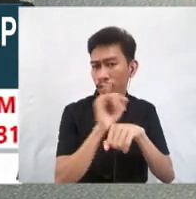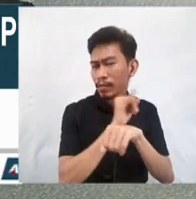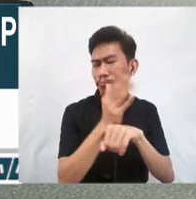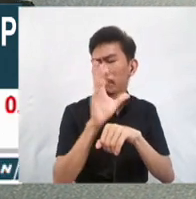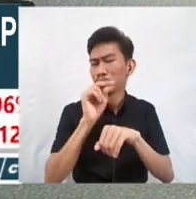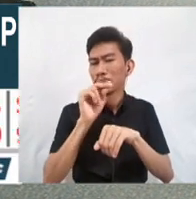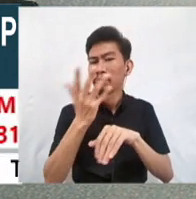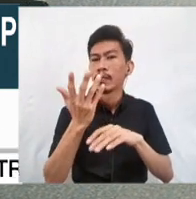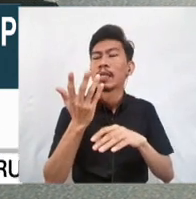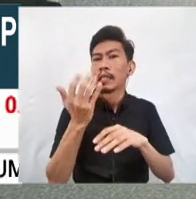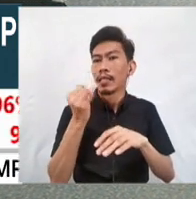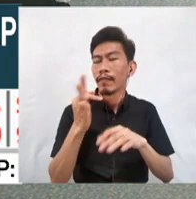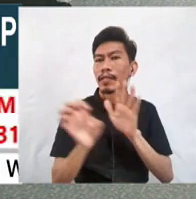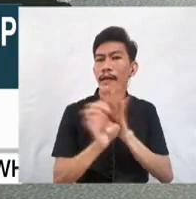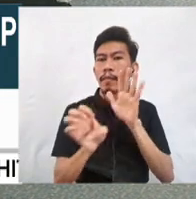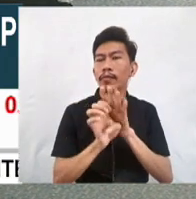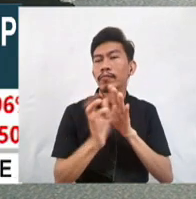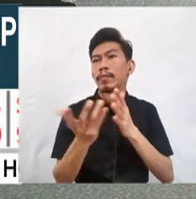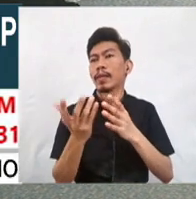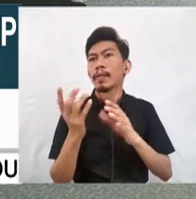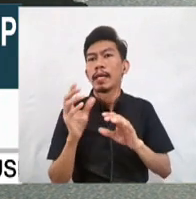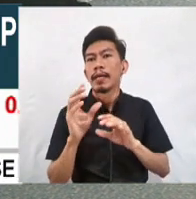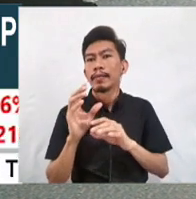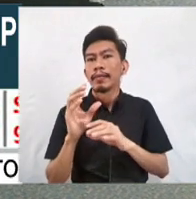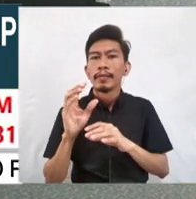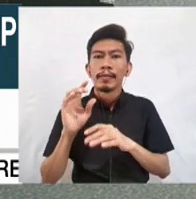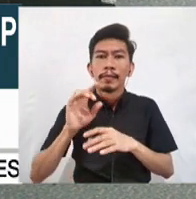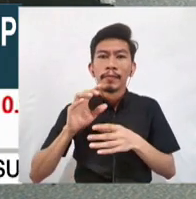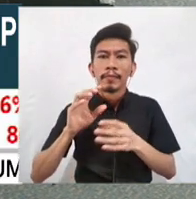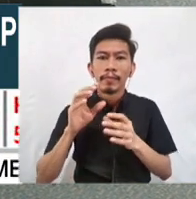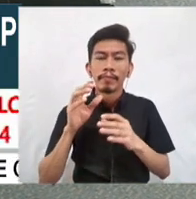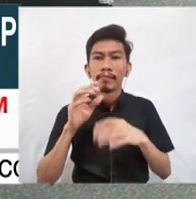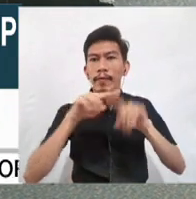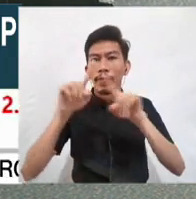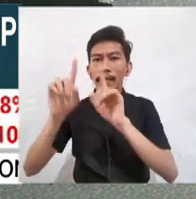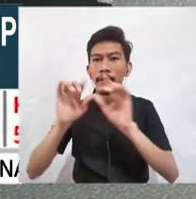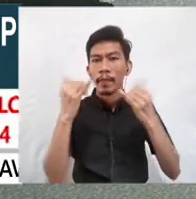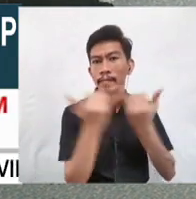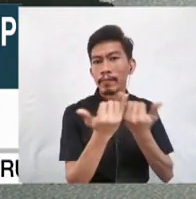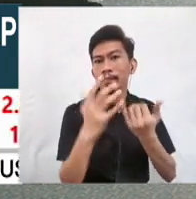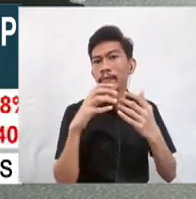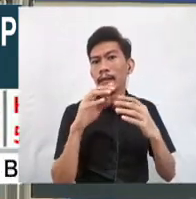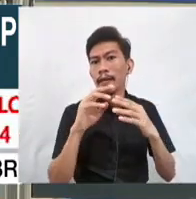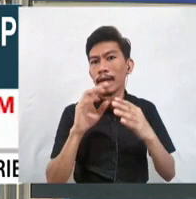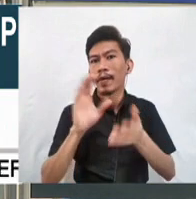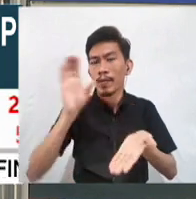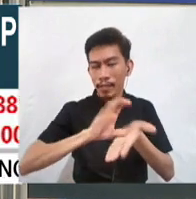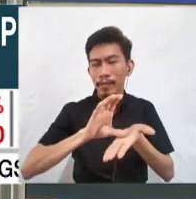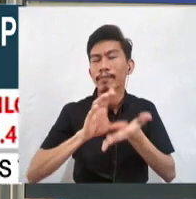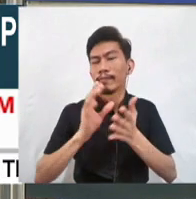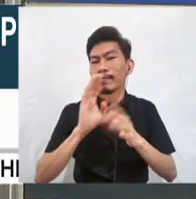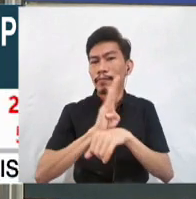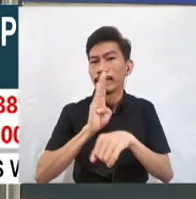once we attract commercial establishments, the housing, put up the housing for the investors, no, so they don't